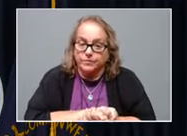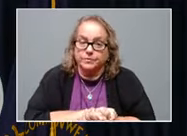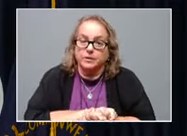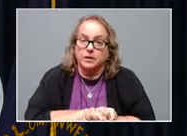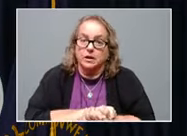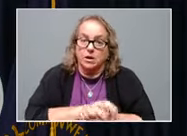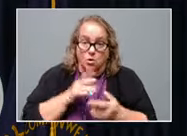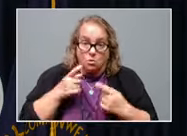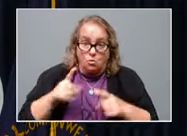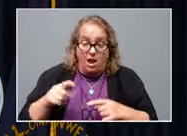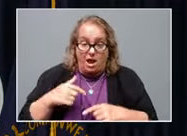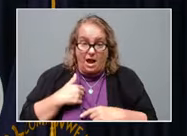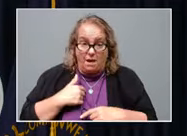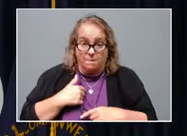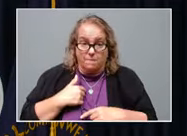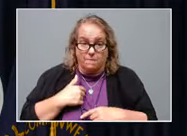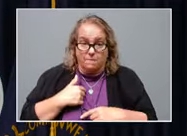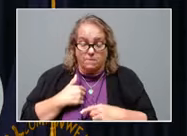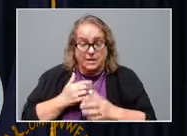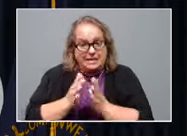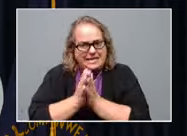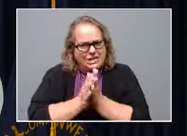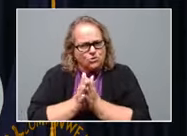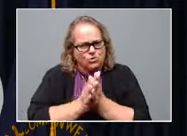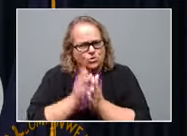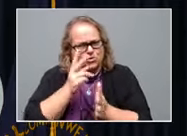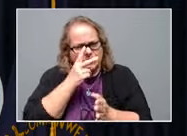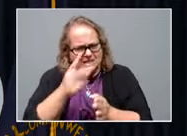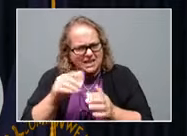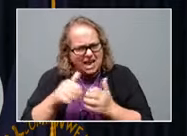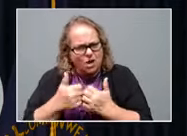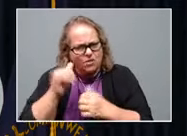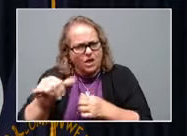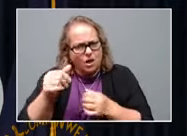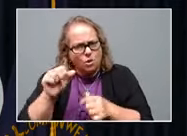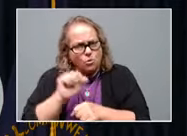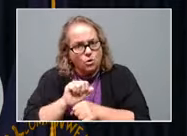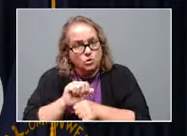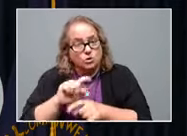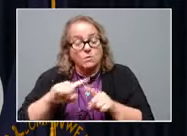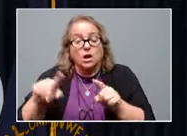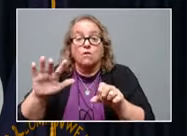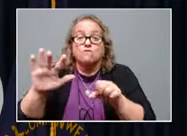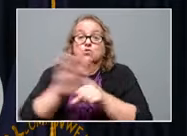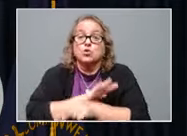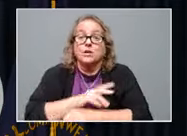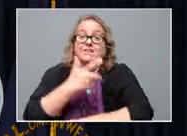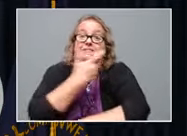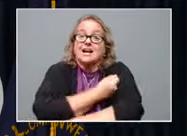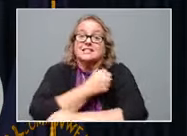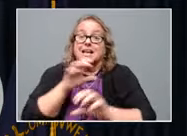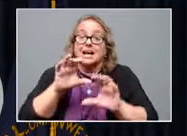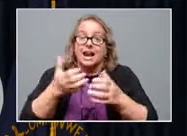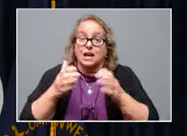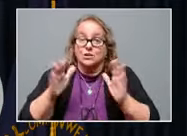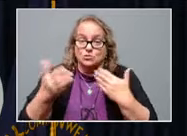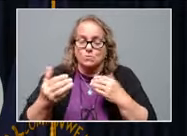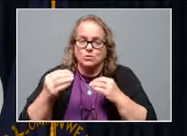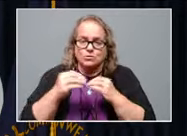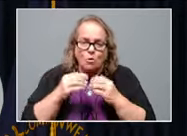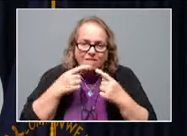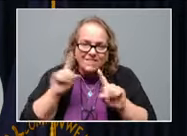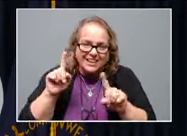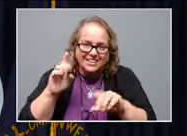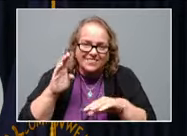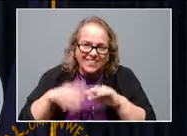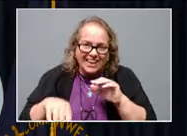I'm eager to see how that works, a fully vaccinated classroom is more effective than a Test to Stay model. So if you've got